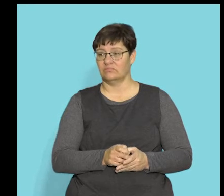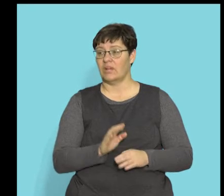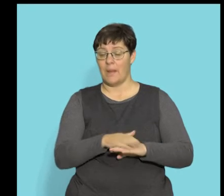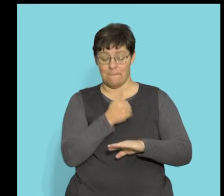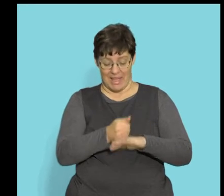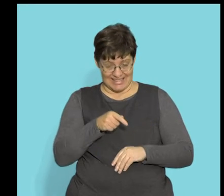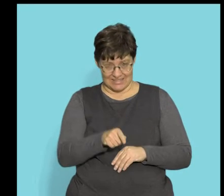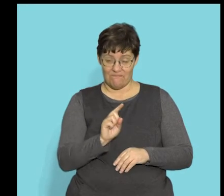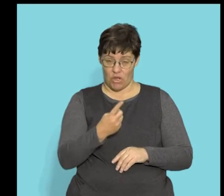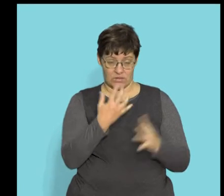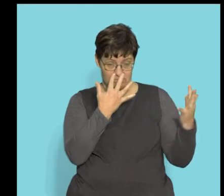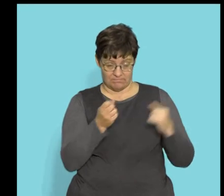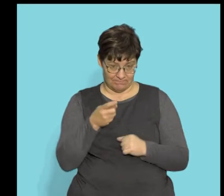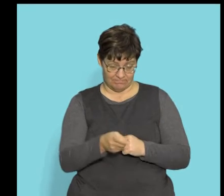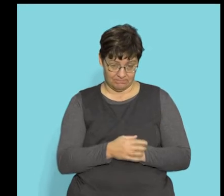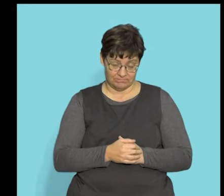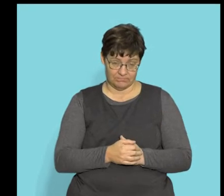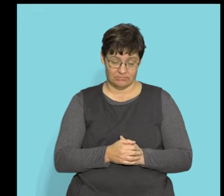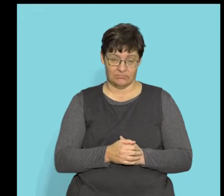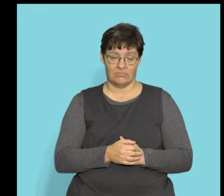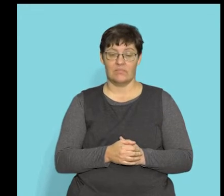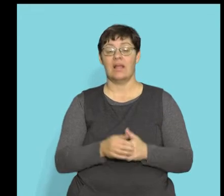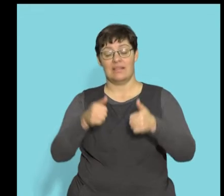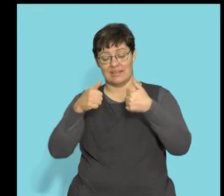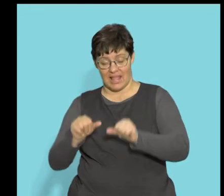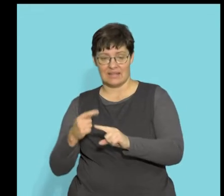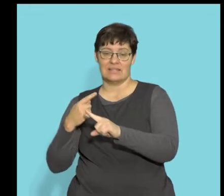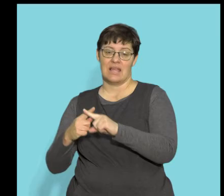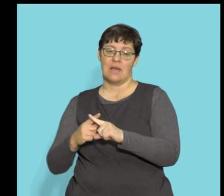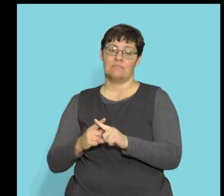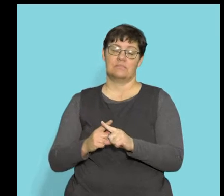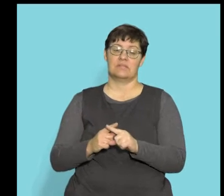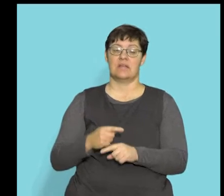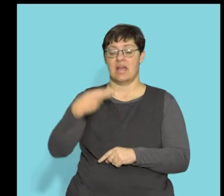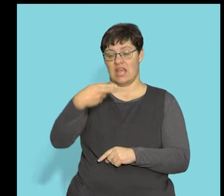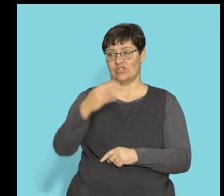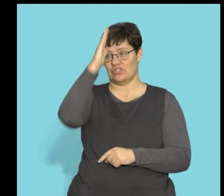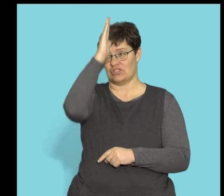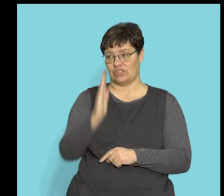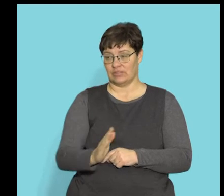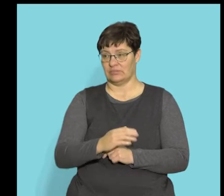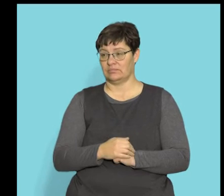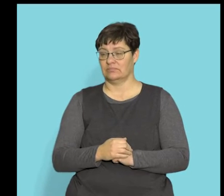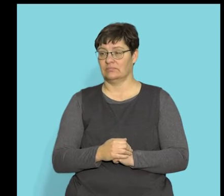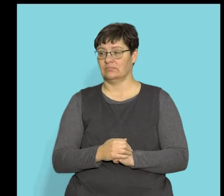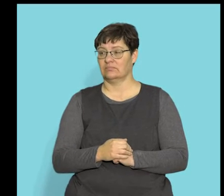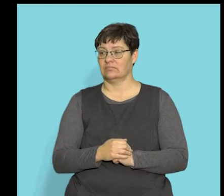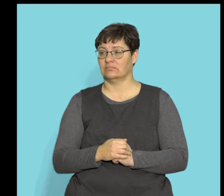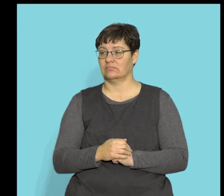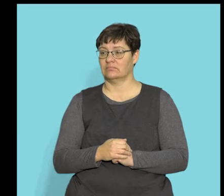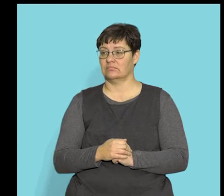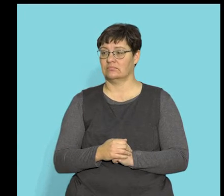this base triangle is, and then I will multiply it by the perpendicular height.